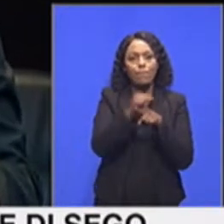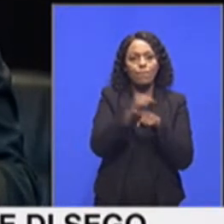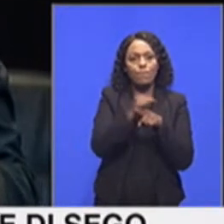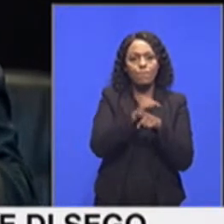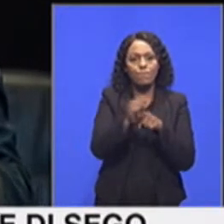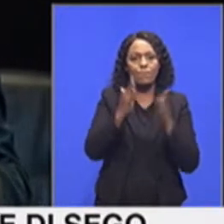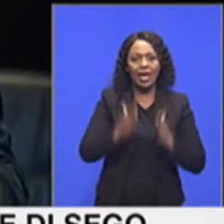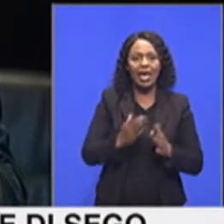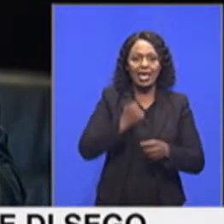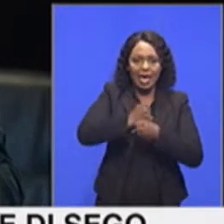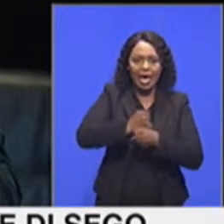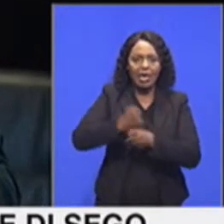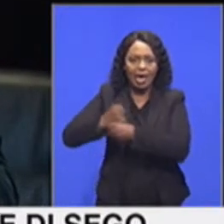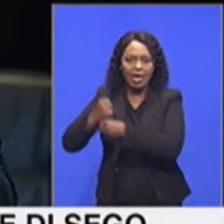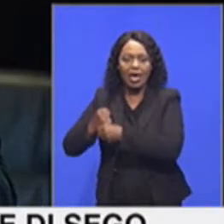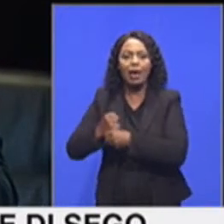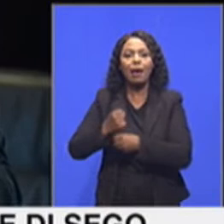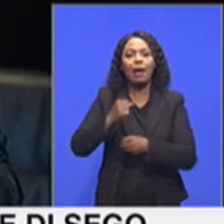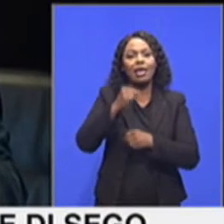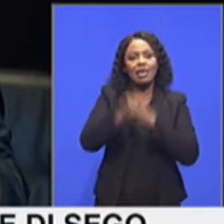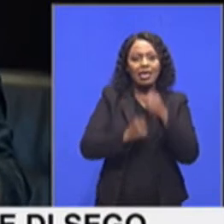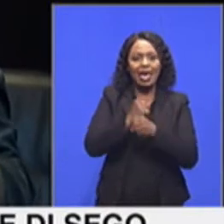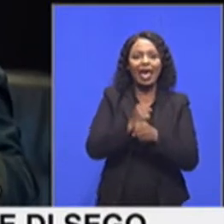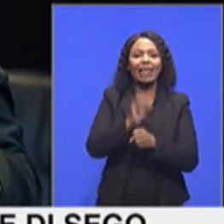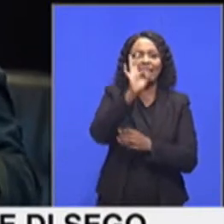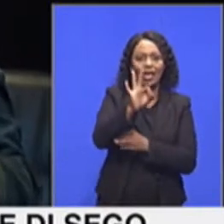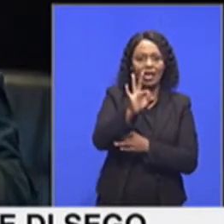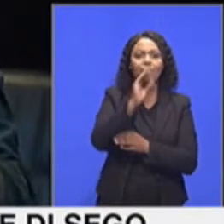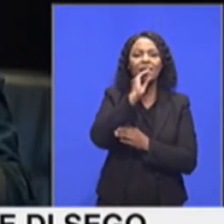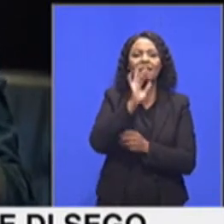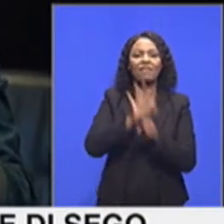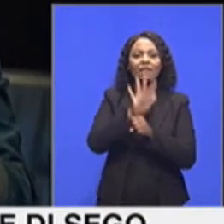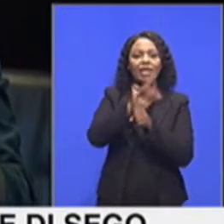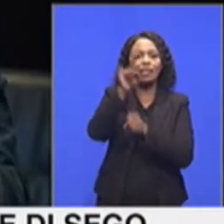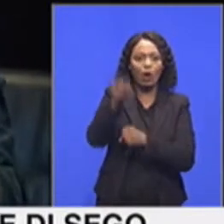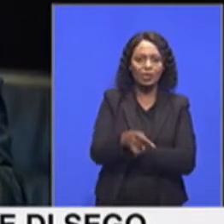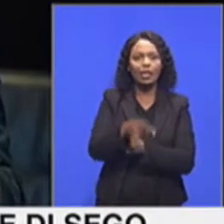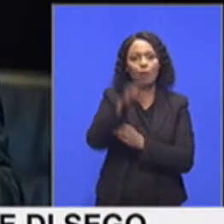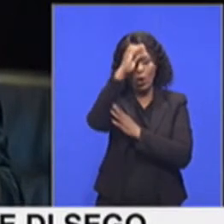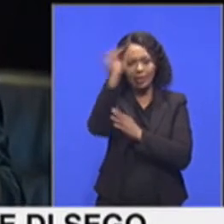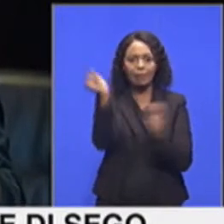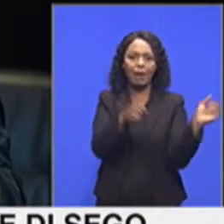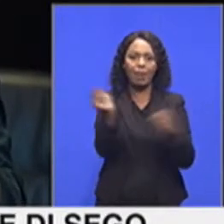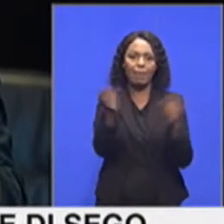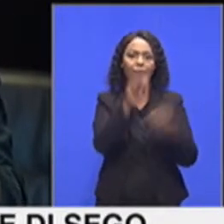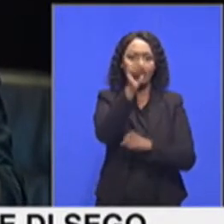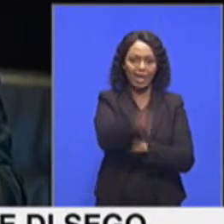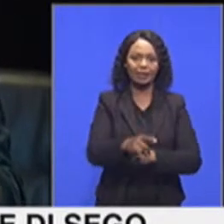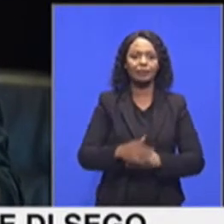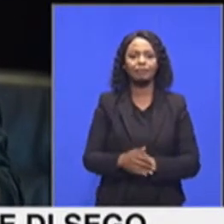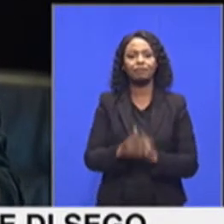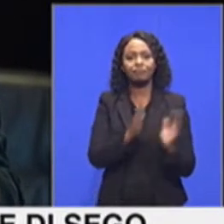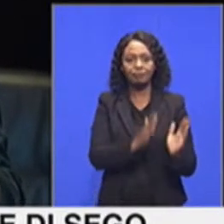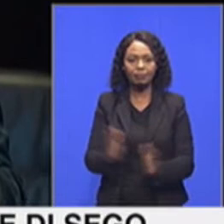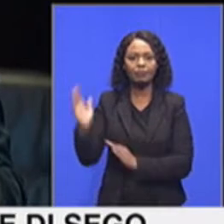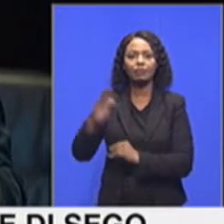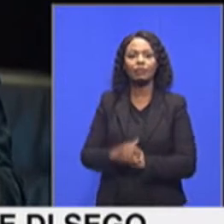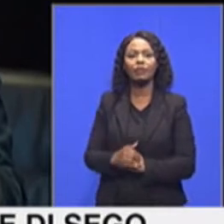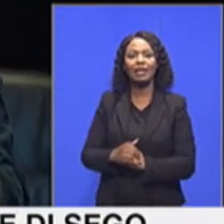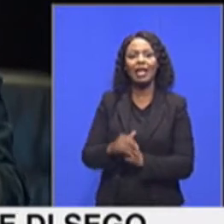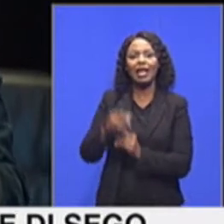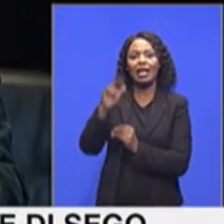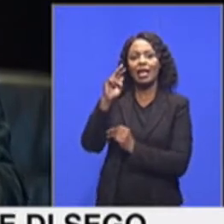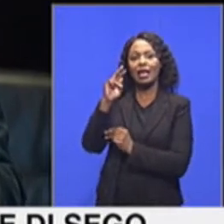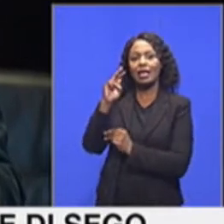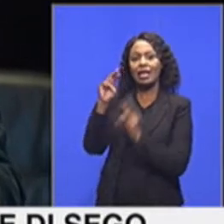the next 3 years, which means a total of 15,000. The National Prosecuting Authority